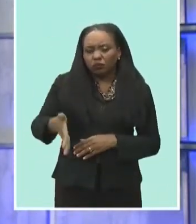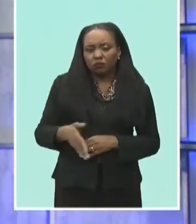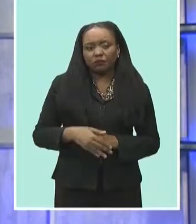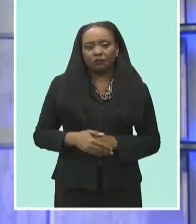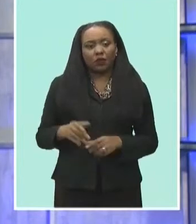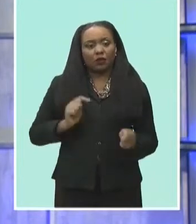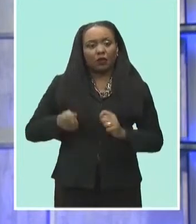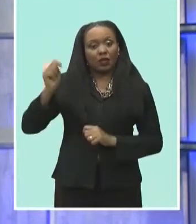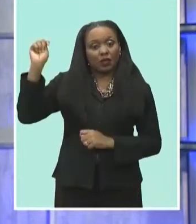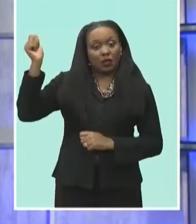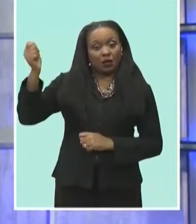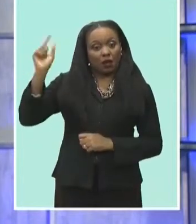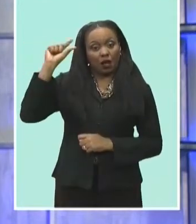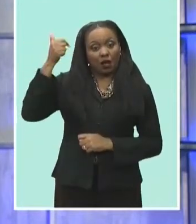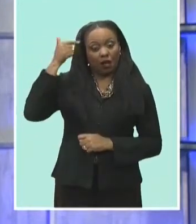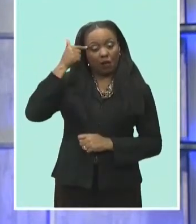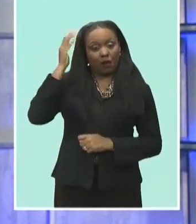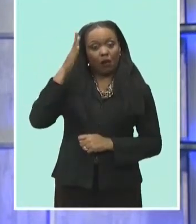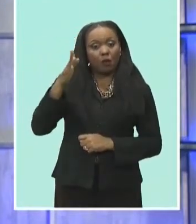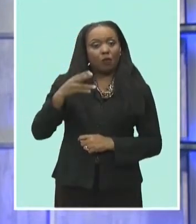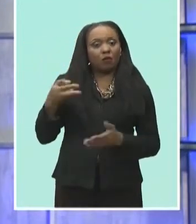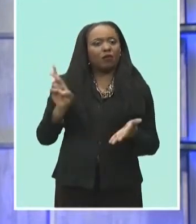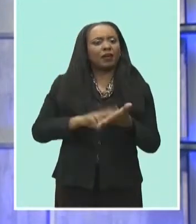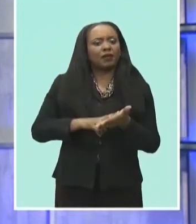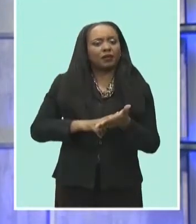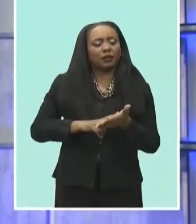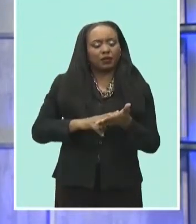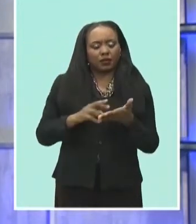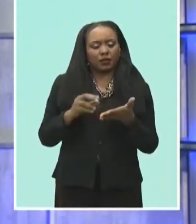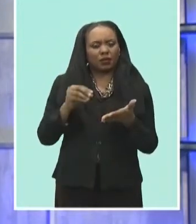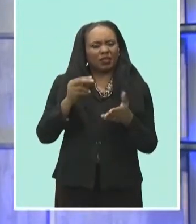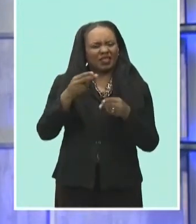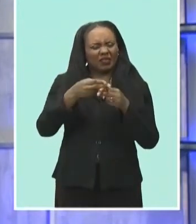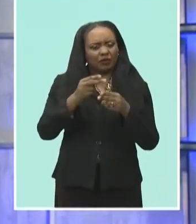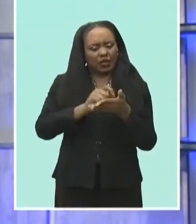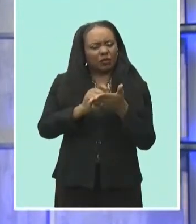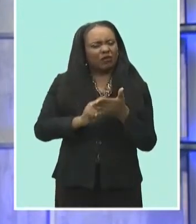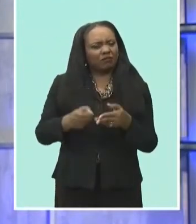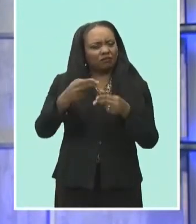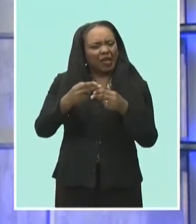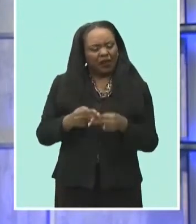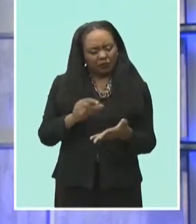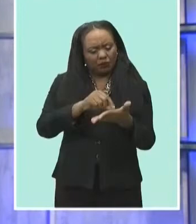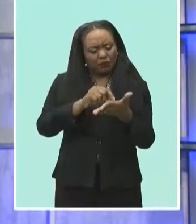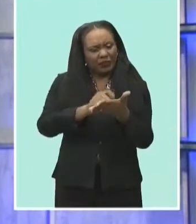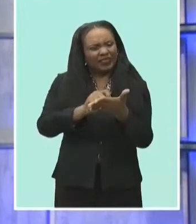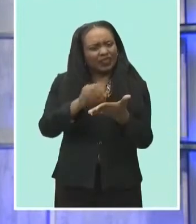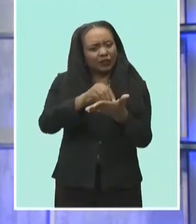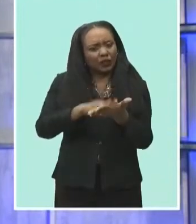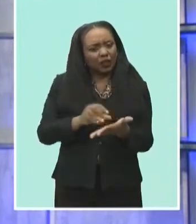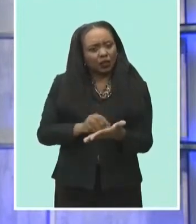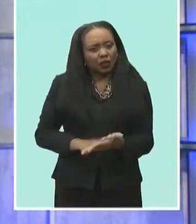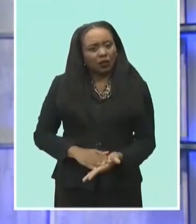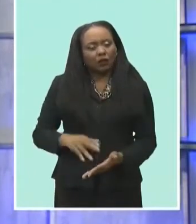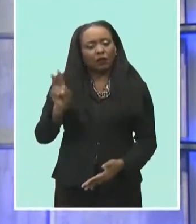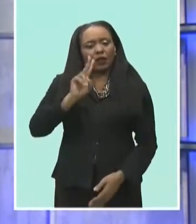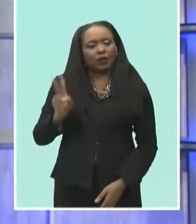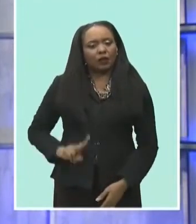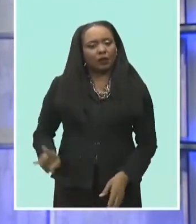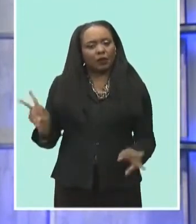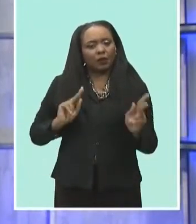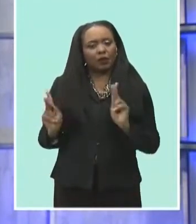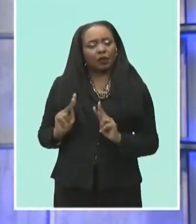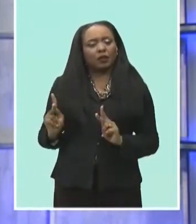registering Venezuelans who are entering the country illegally. Now, the registration process starts on May 31st and will end on June